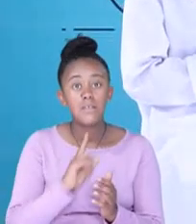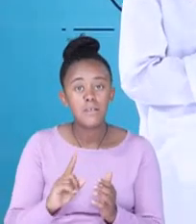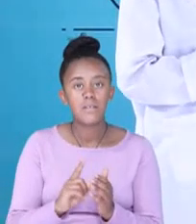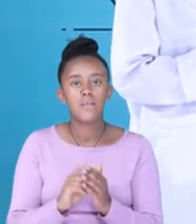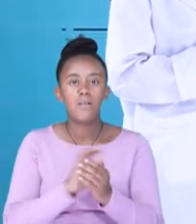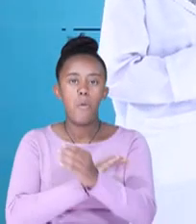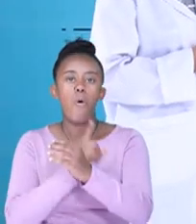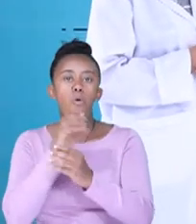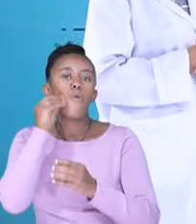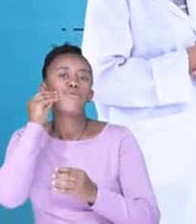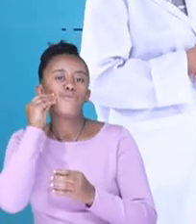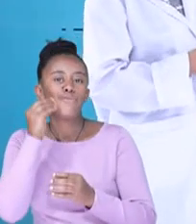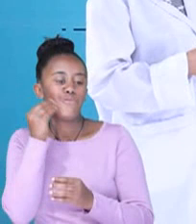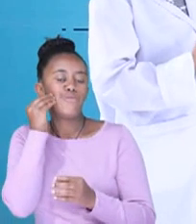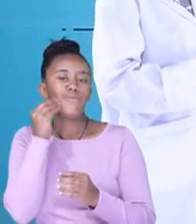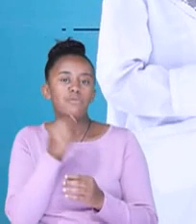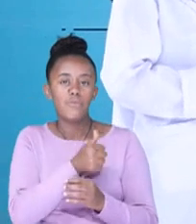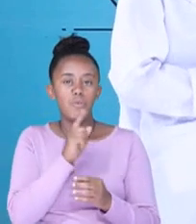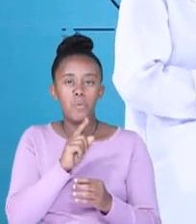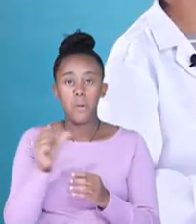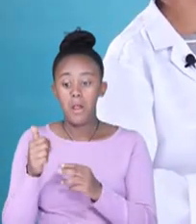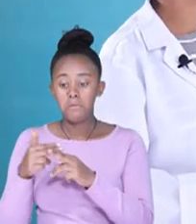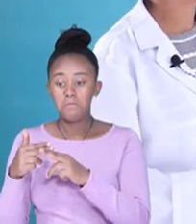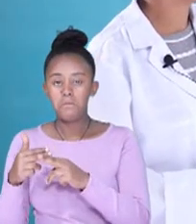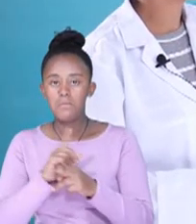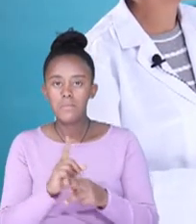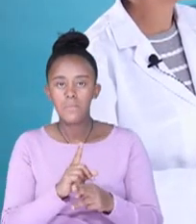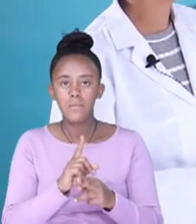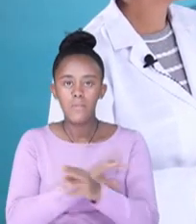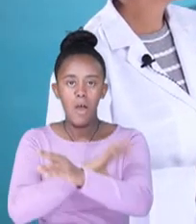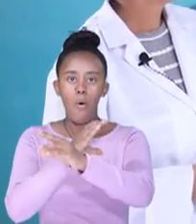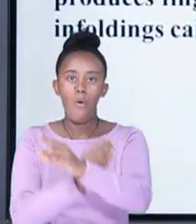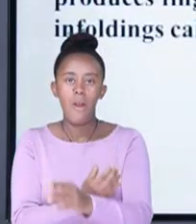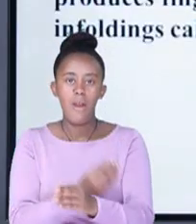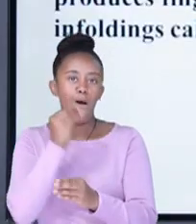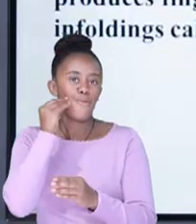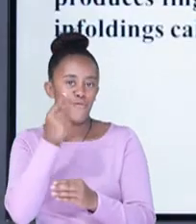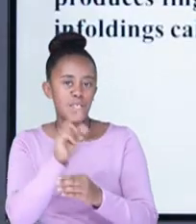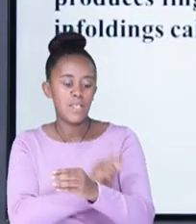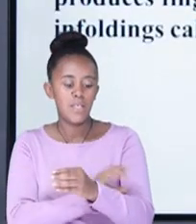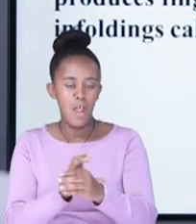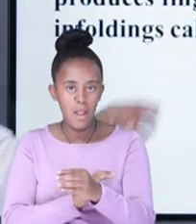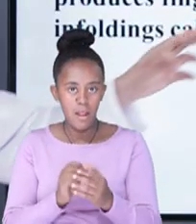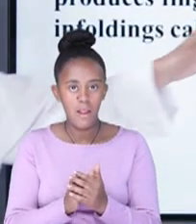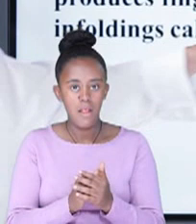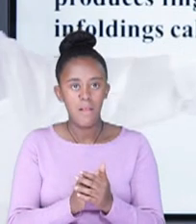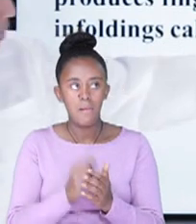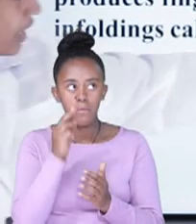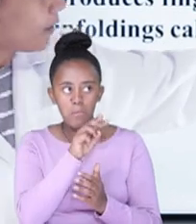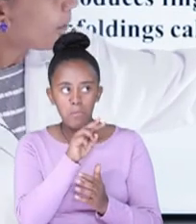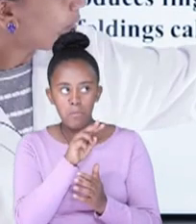the powerhouse of the cell. Its other name is the powerhouse of the cell. And if you look at the structure